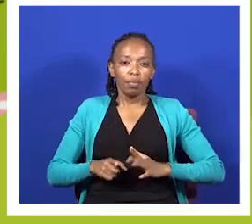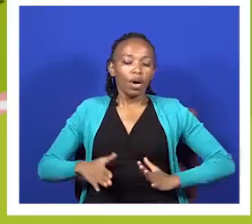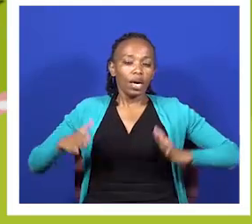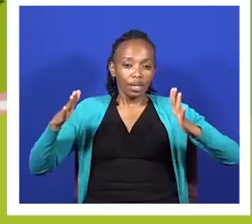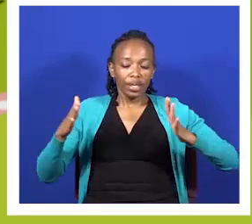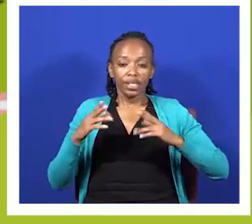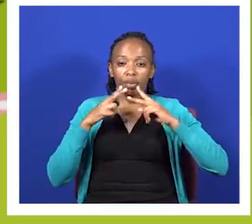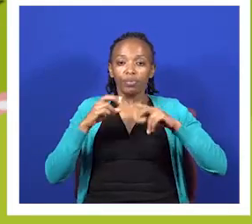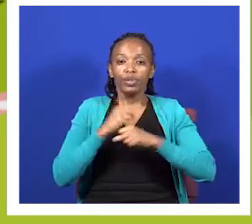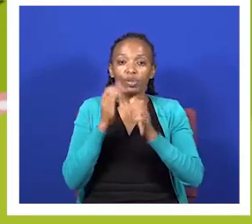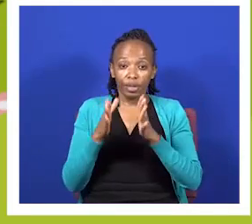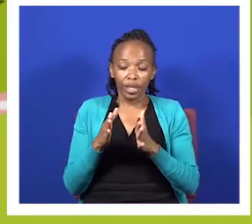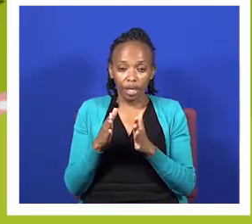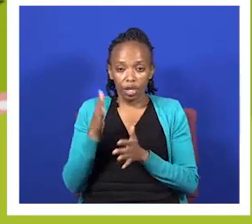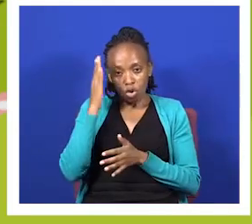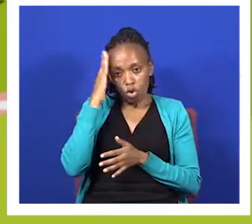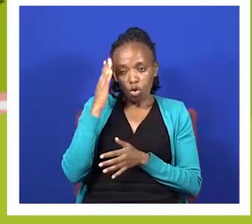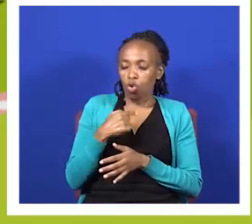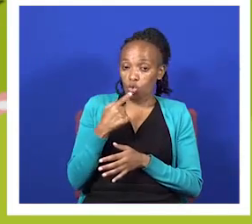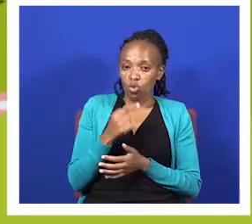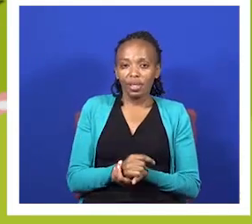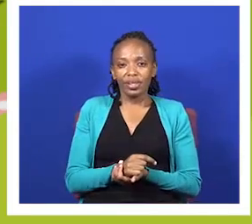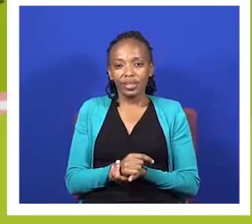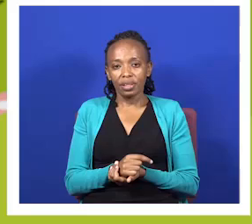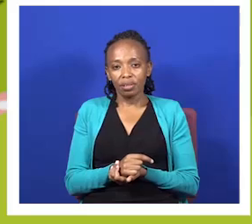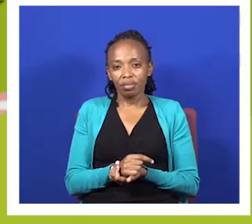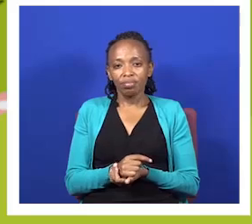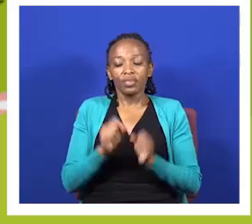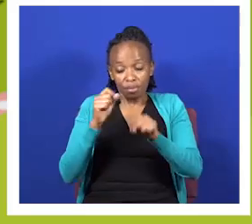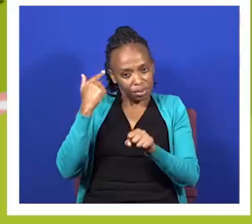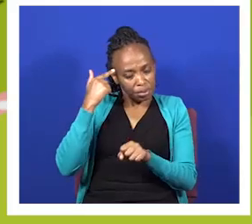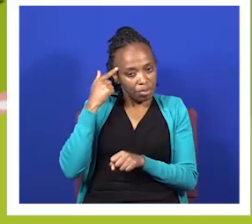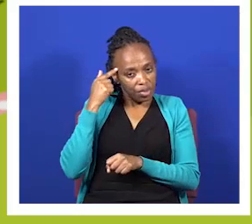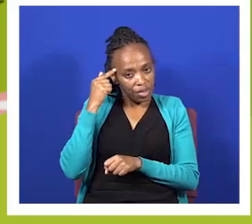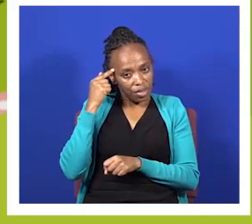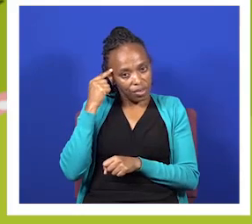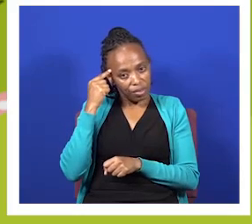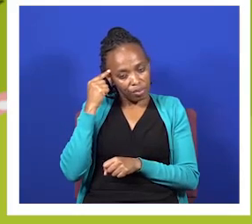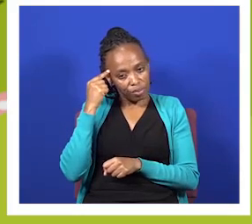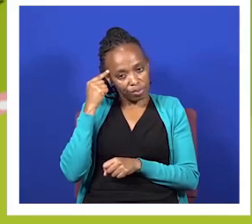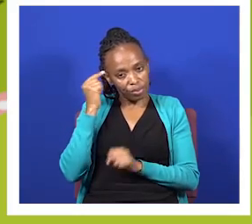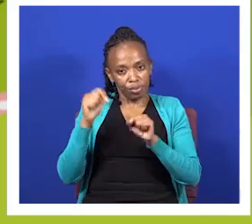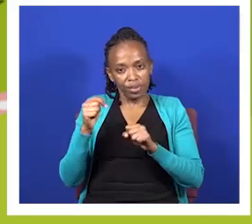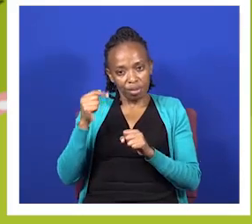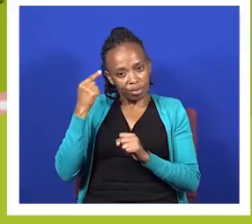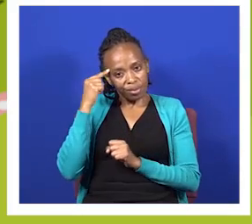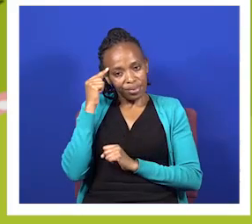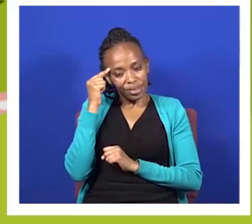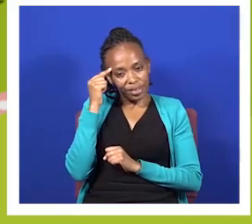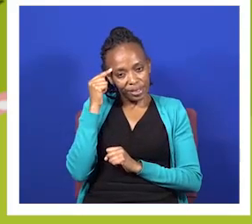greater peacemaker. Do you know who that is? Can you guess? Can you